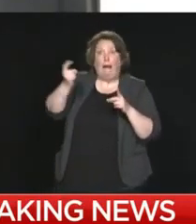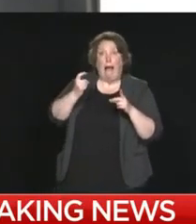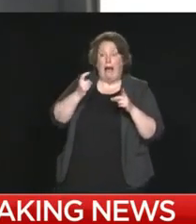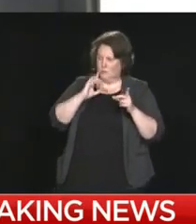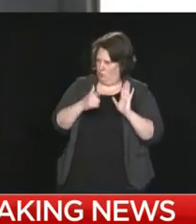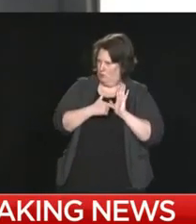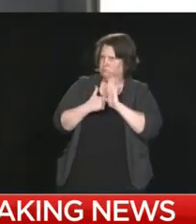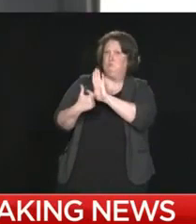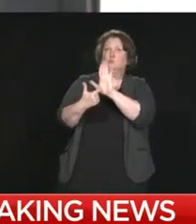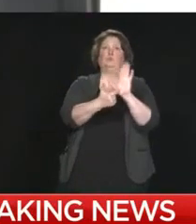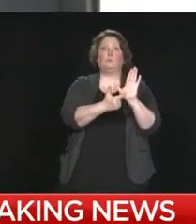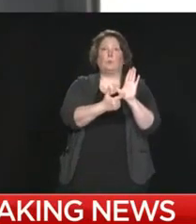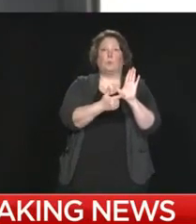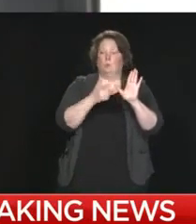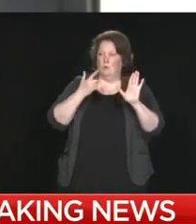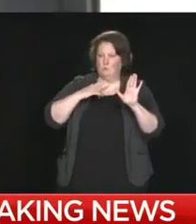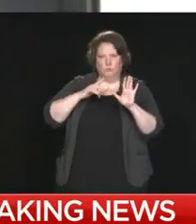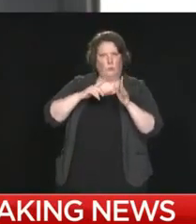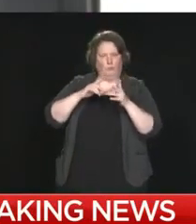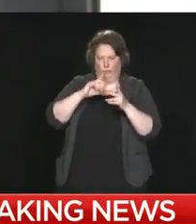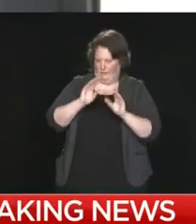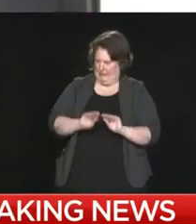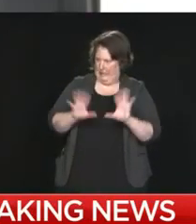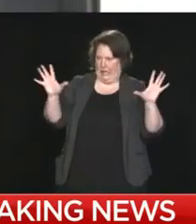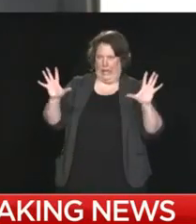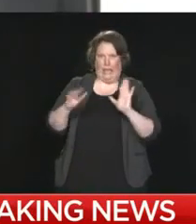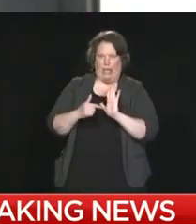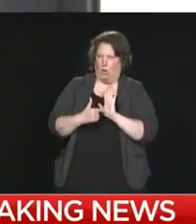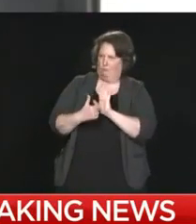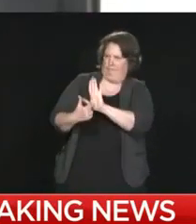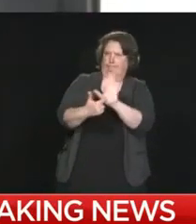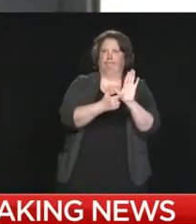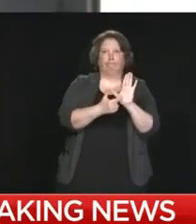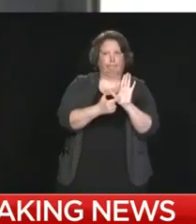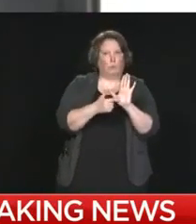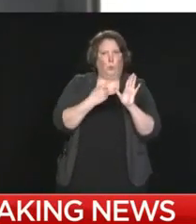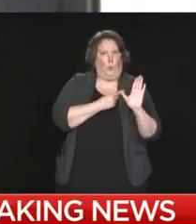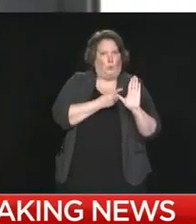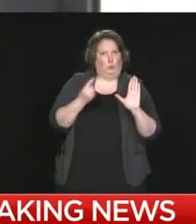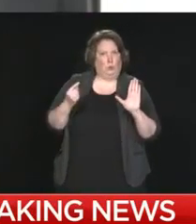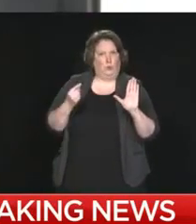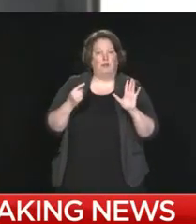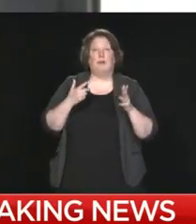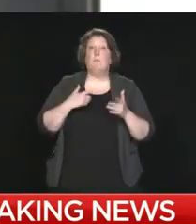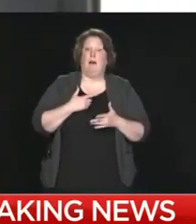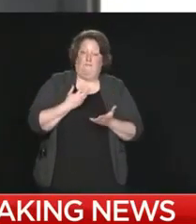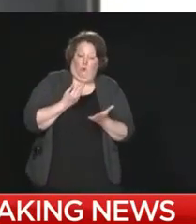putting forward, and there has been a tremendous amount of transparency. The challenge with fiscal